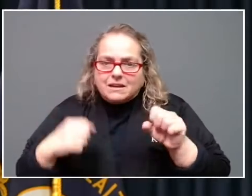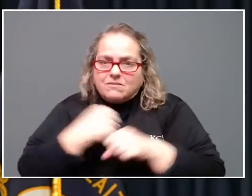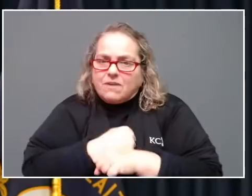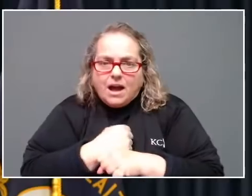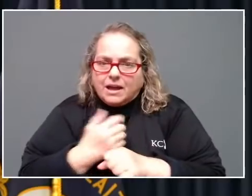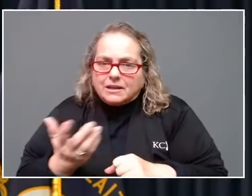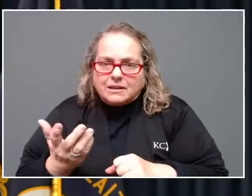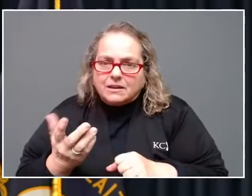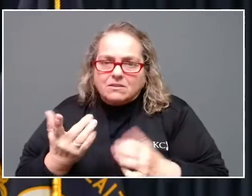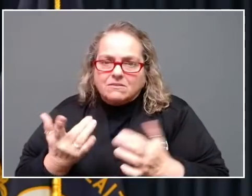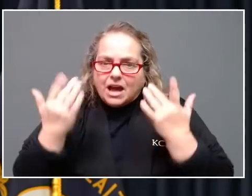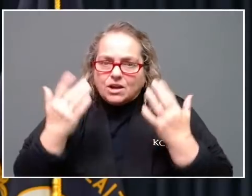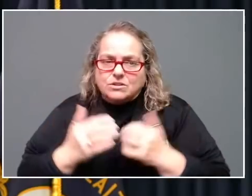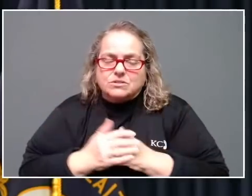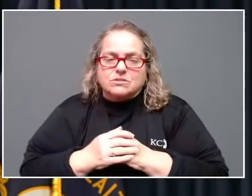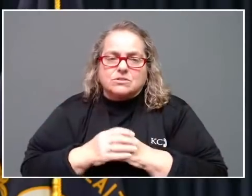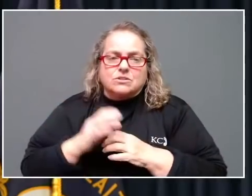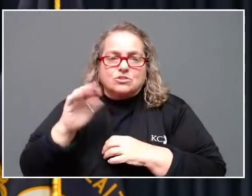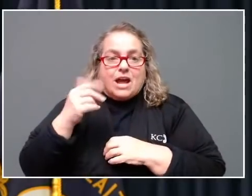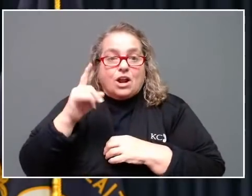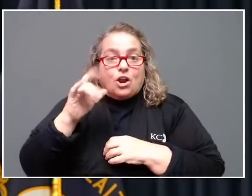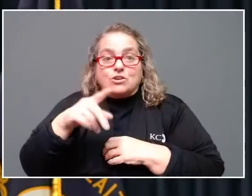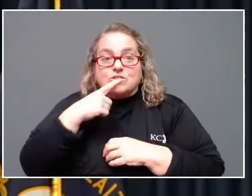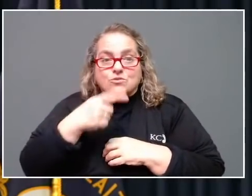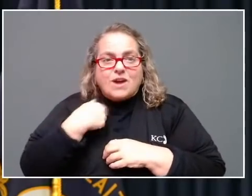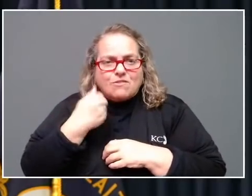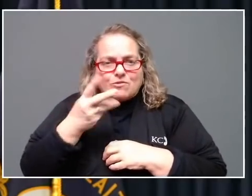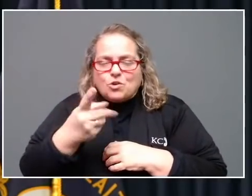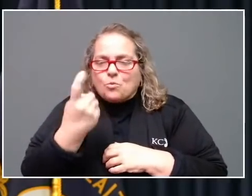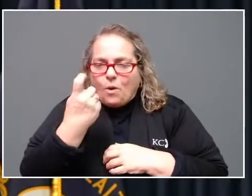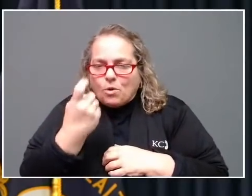otherwise. Chandler said he had a couple, so we'll take one more from you.